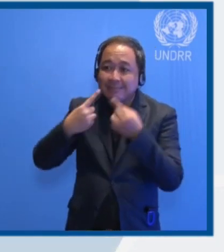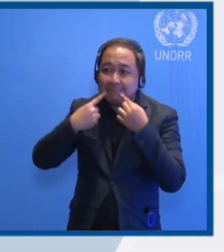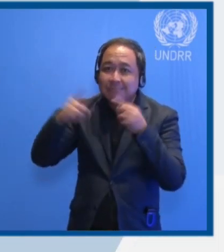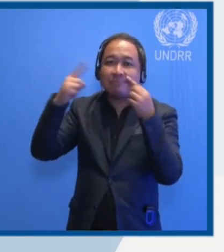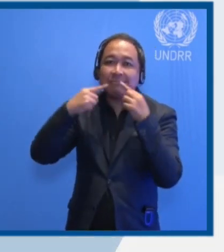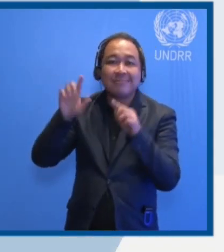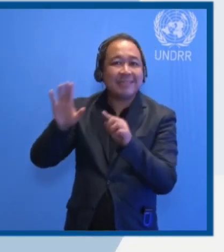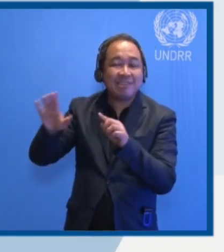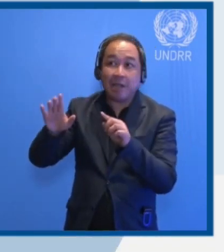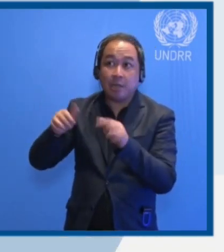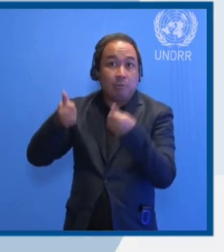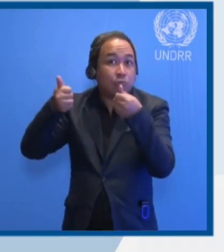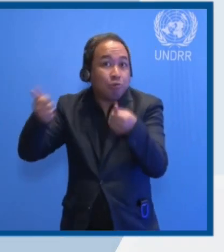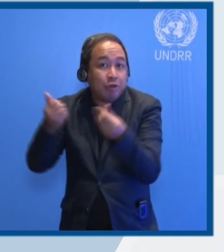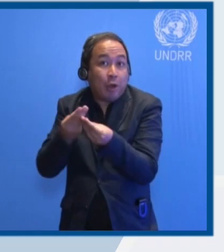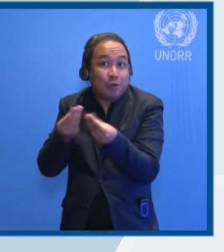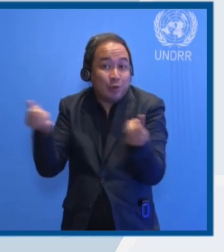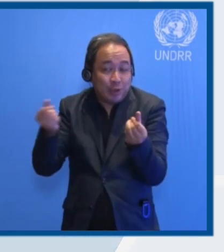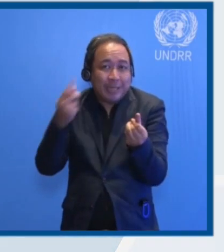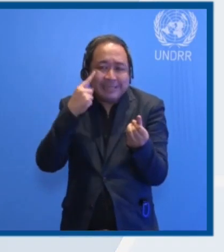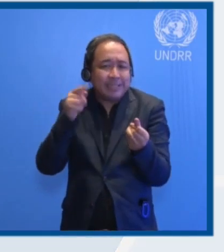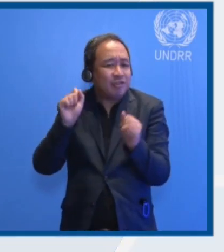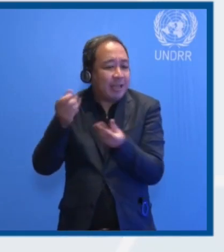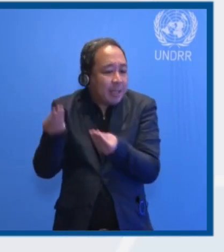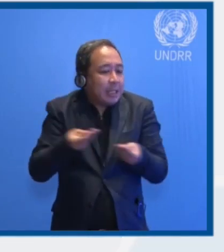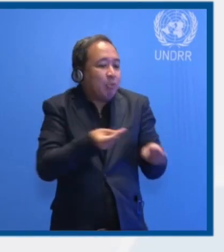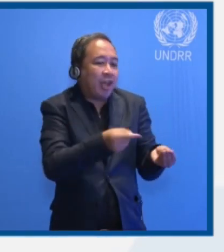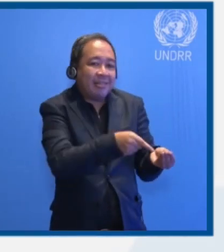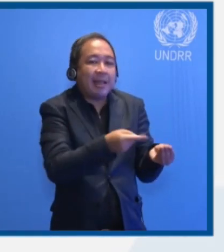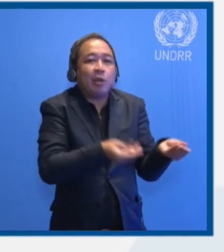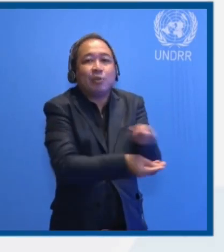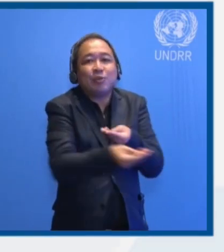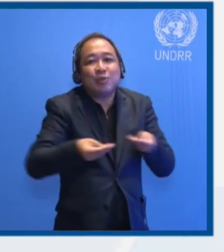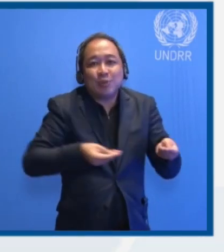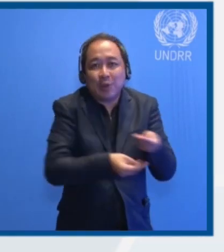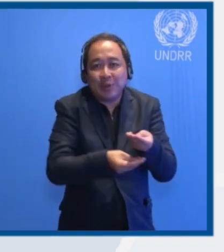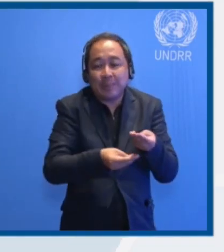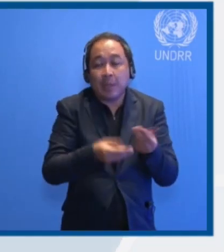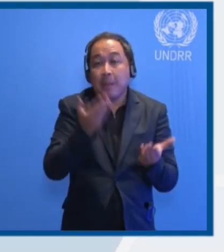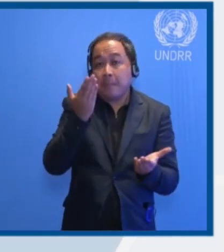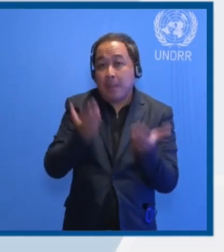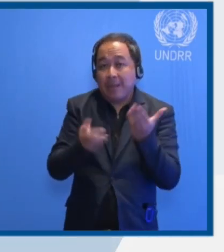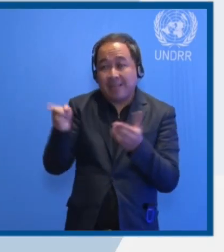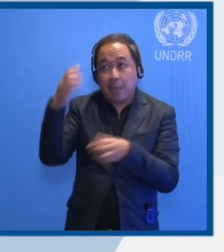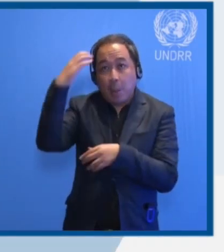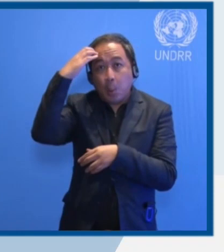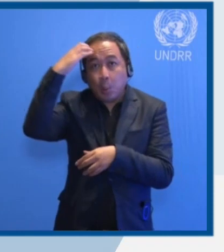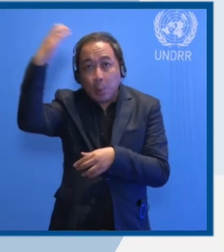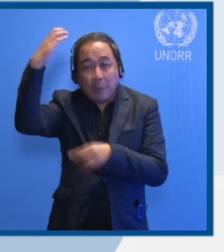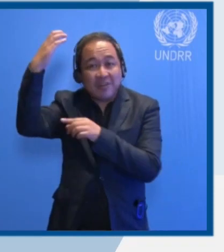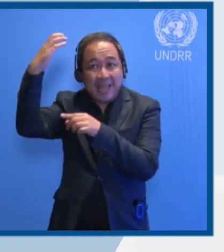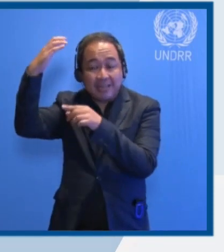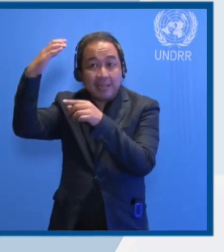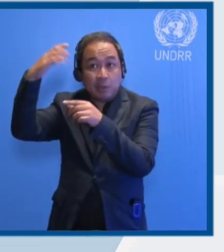city networks, and equally maybe also some top-down rules that force some minimum quotas